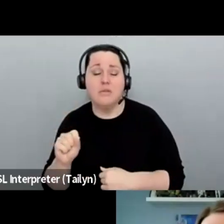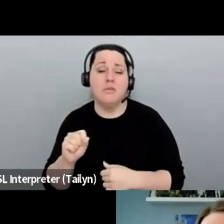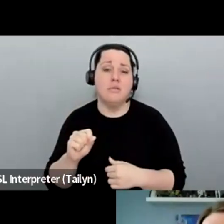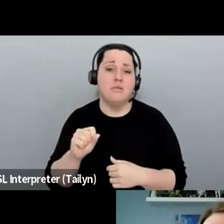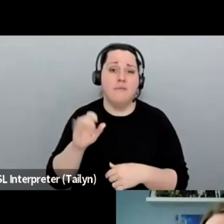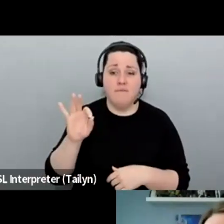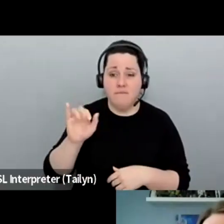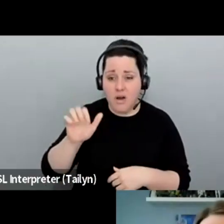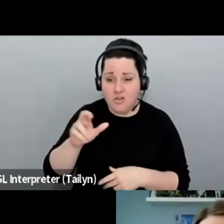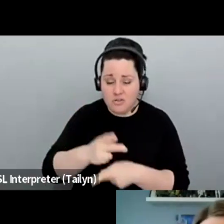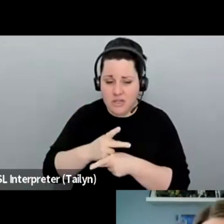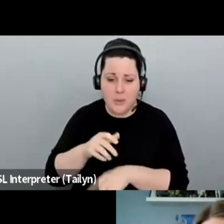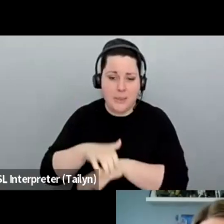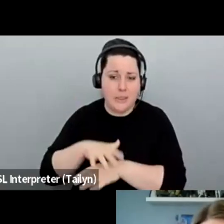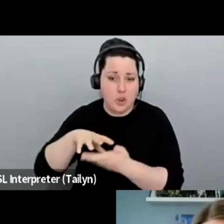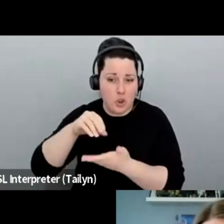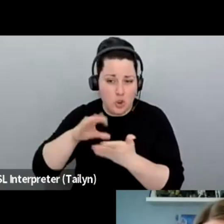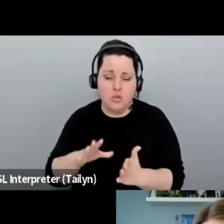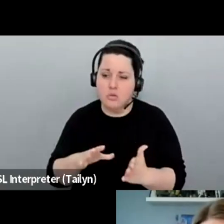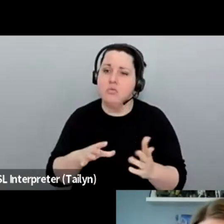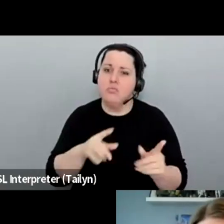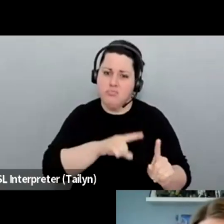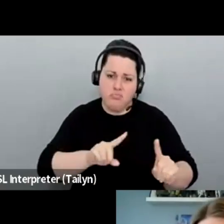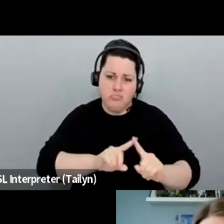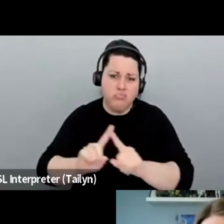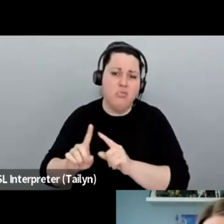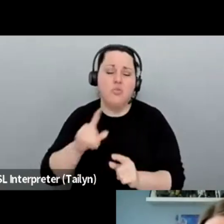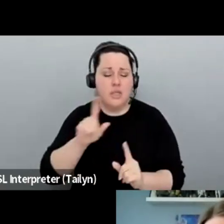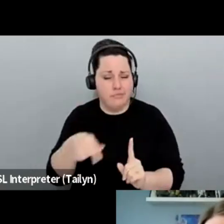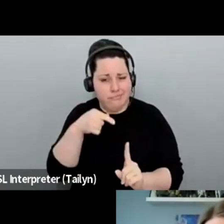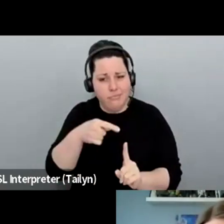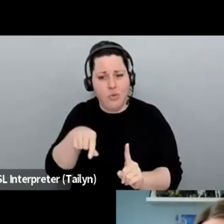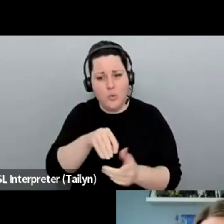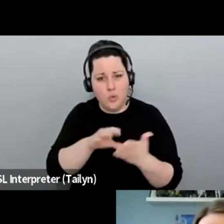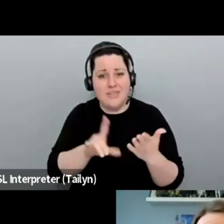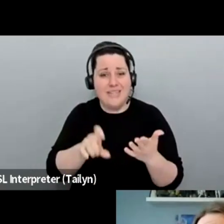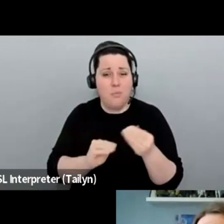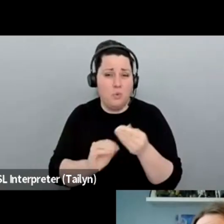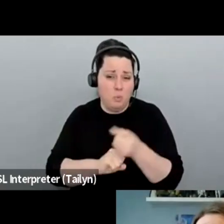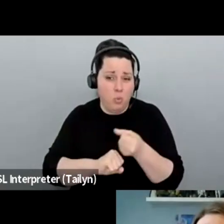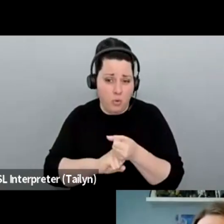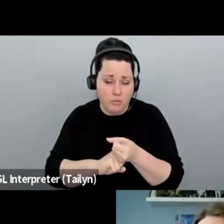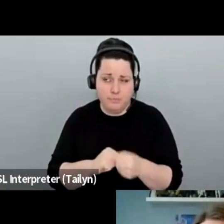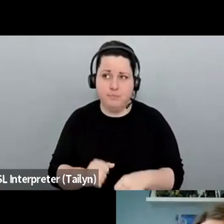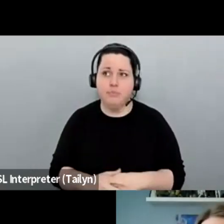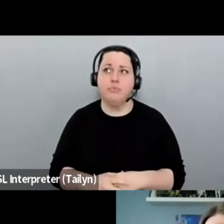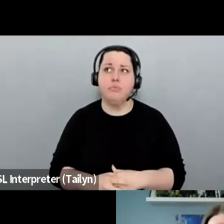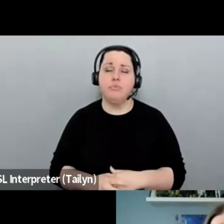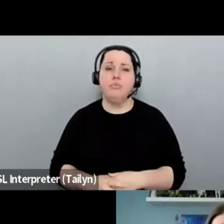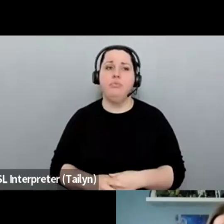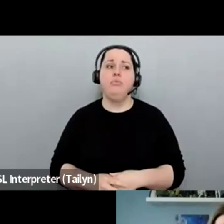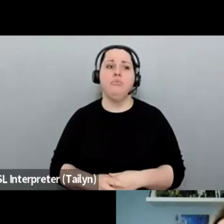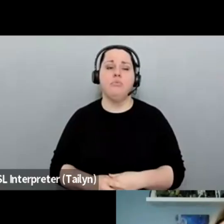English learners, I mean, it really is meant to be targeted to those populations of students who need more support.